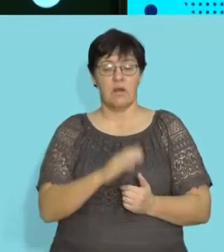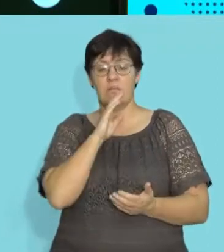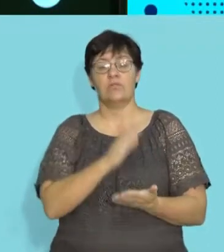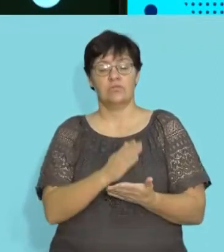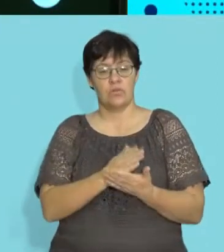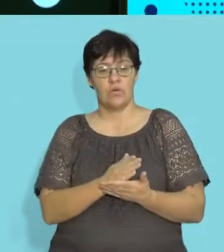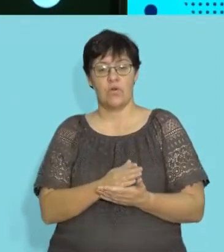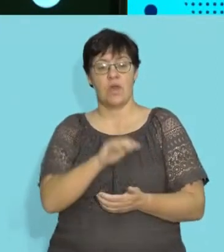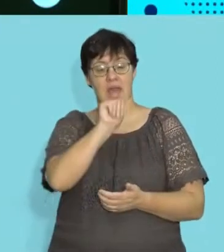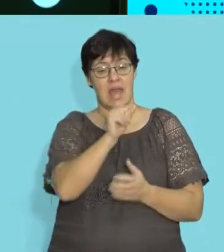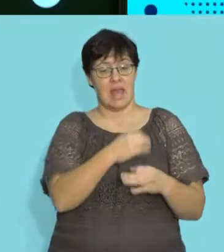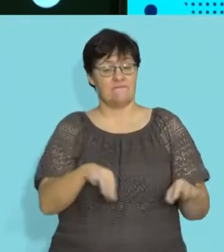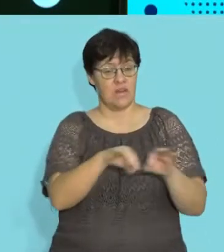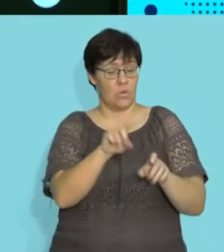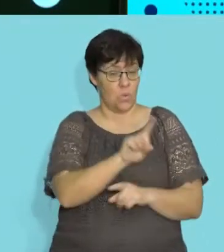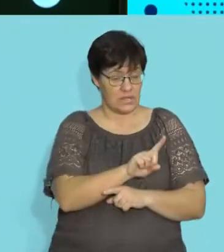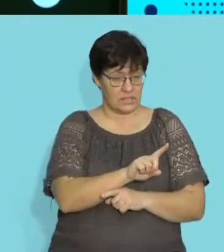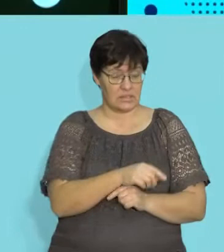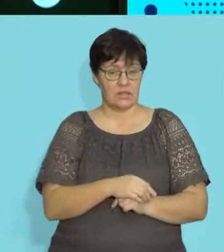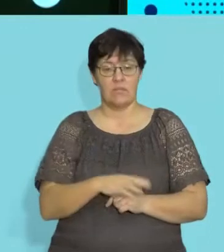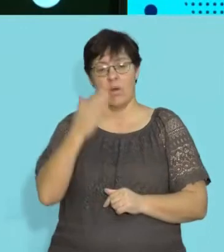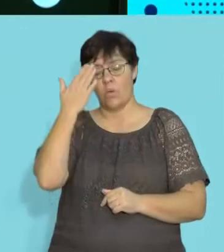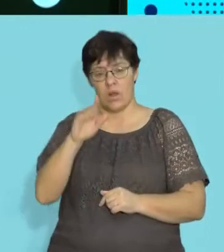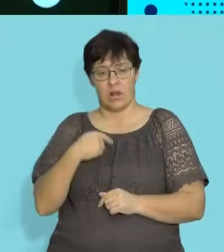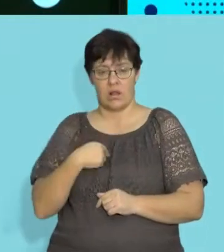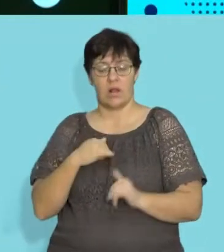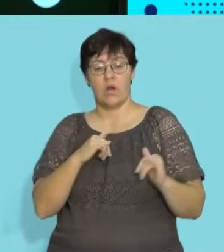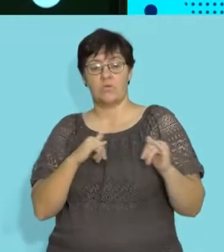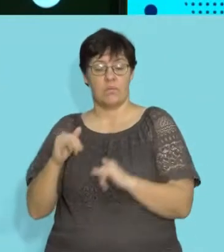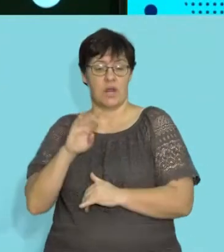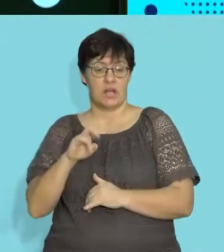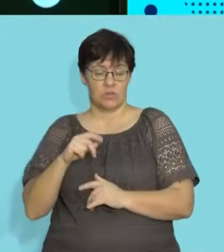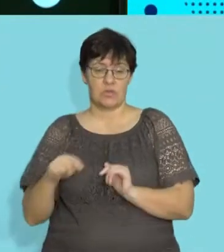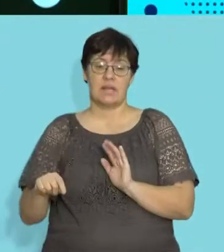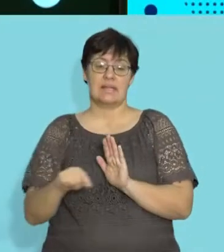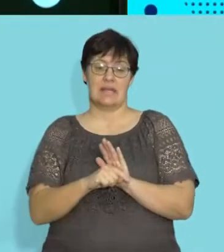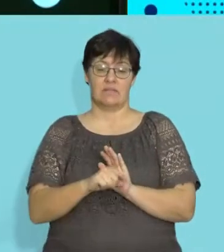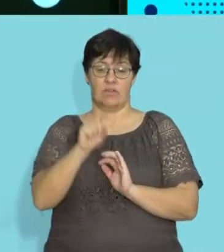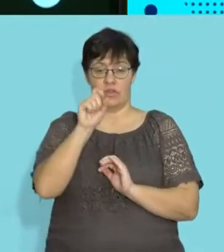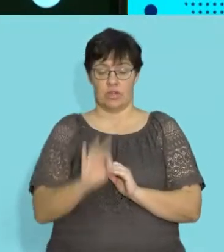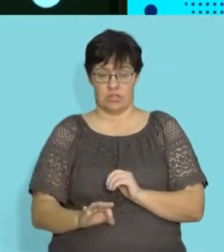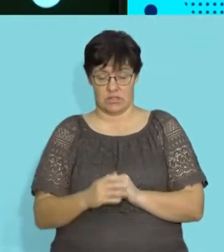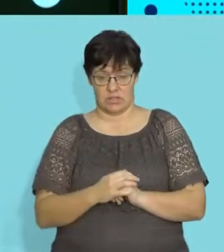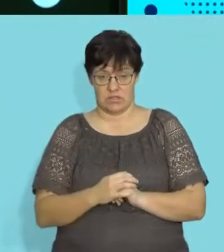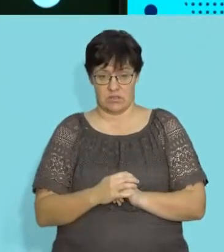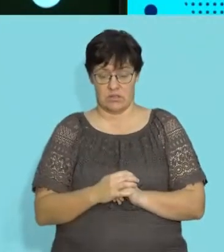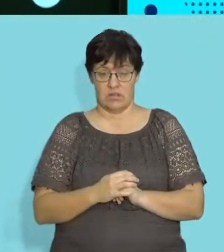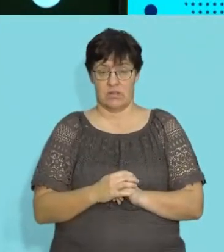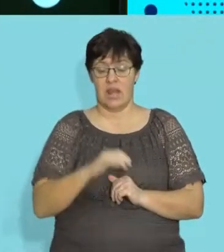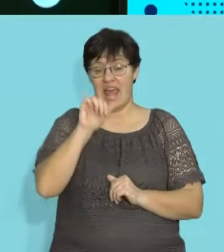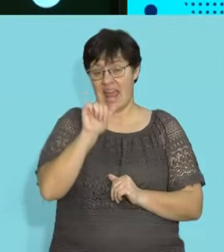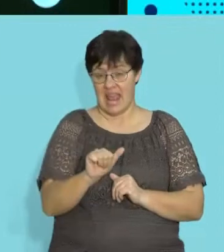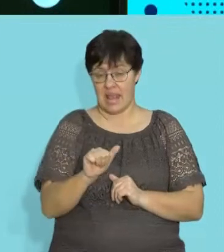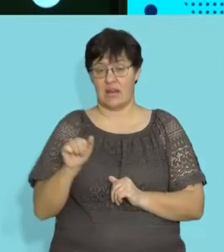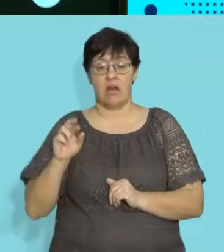that I'm happy with what my A value is. I know that my common ratio is -1/3. Having my